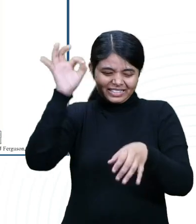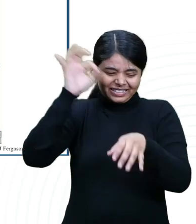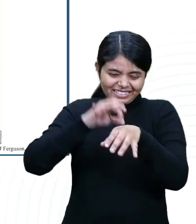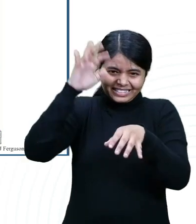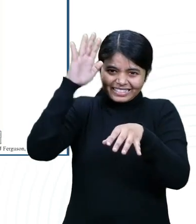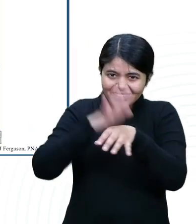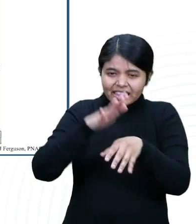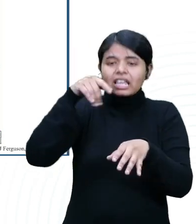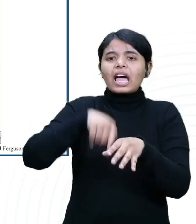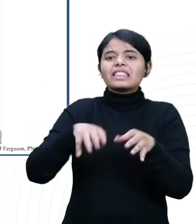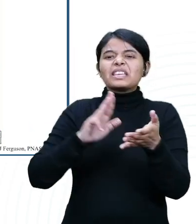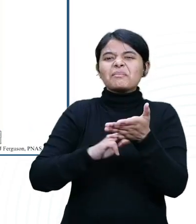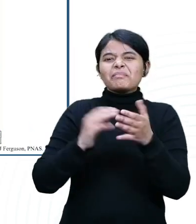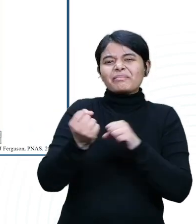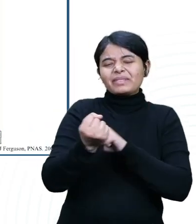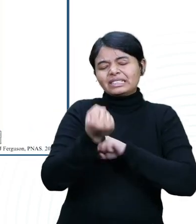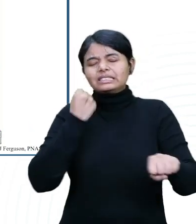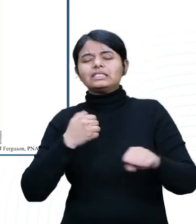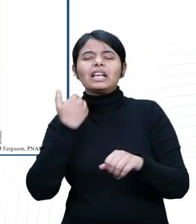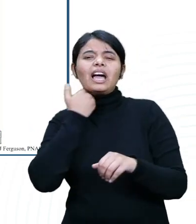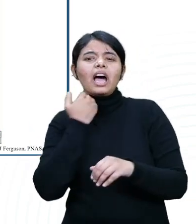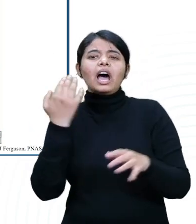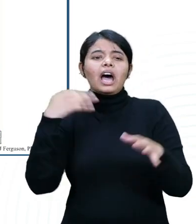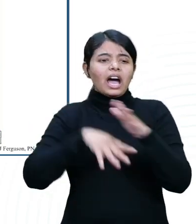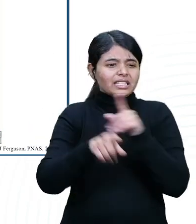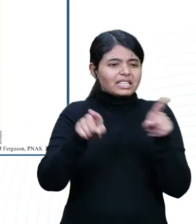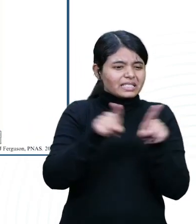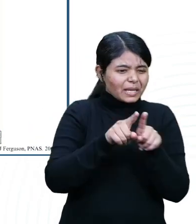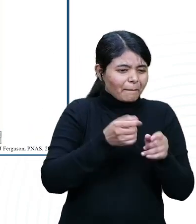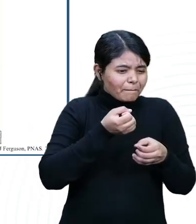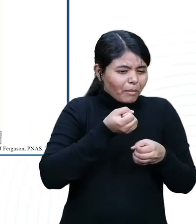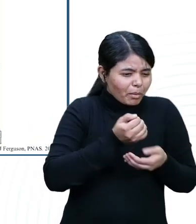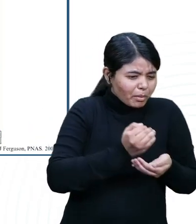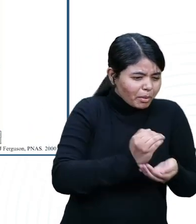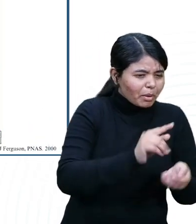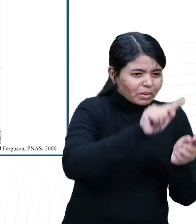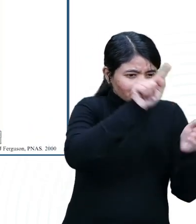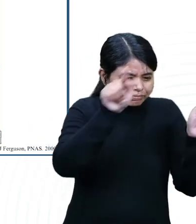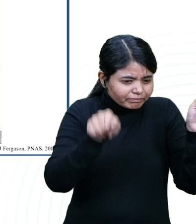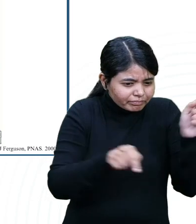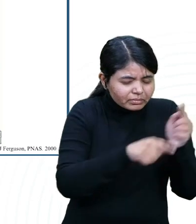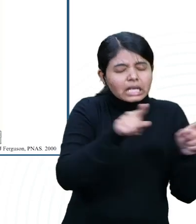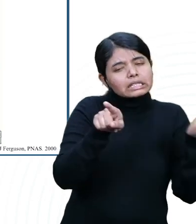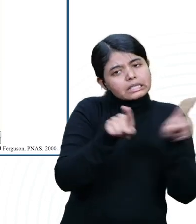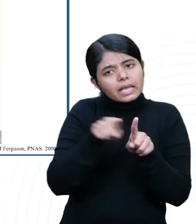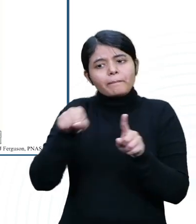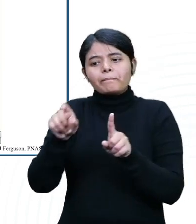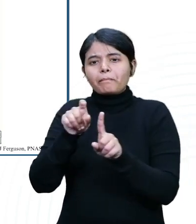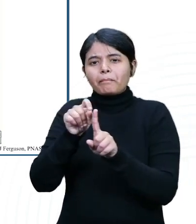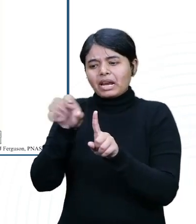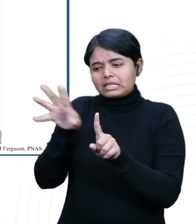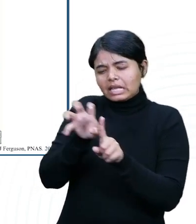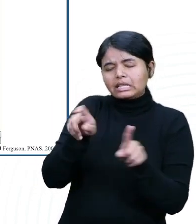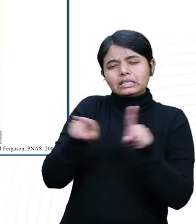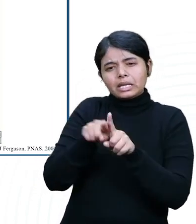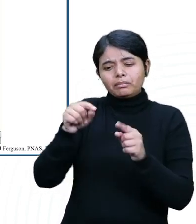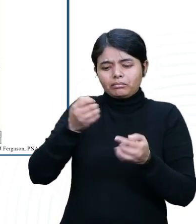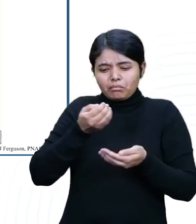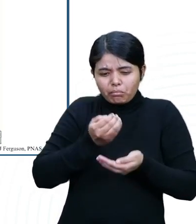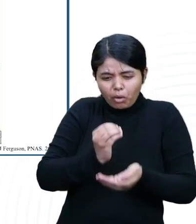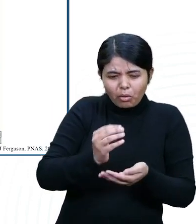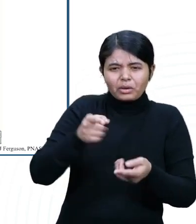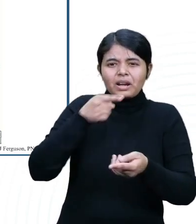the synthesis of glycoconjugates and glycan binding proteins for protection and to interact and respond to changes in